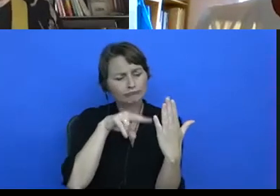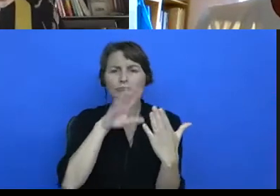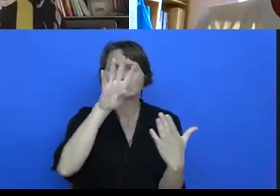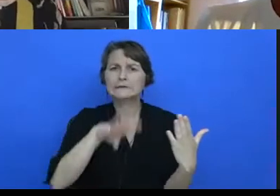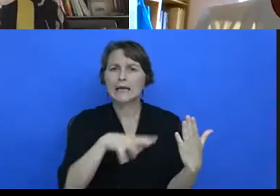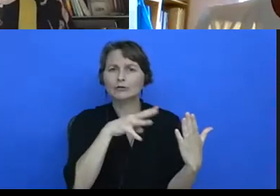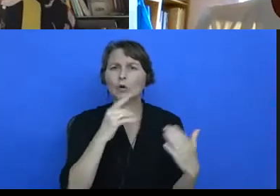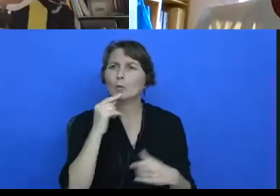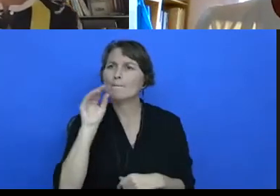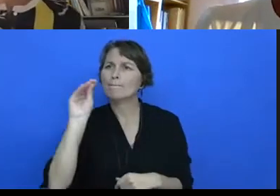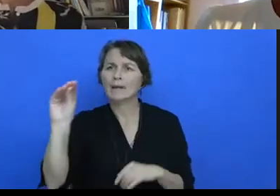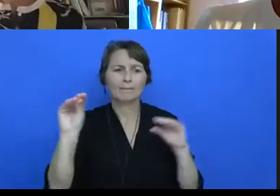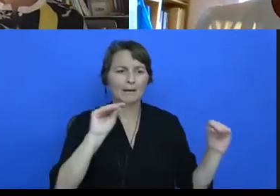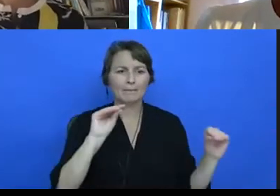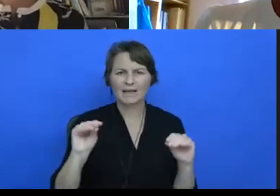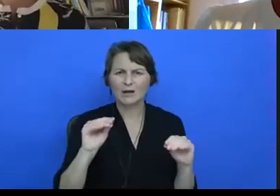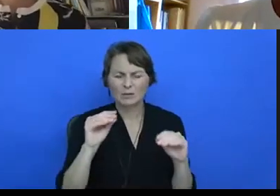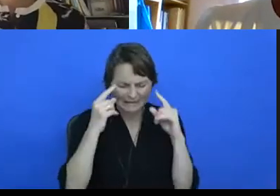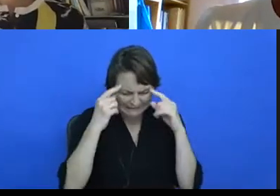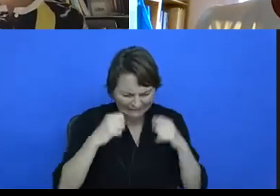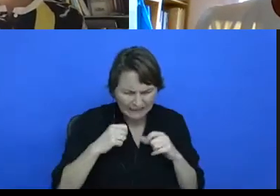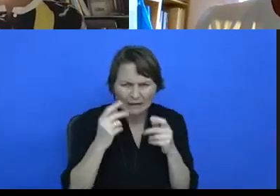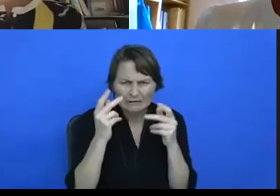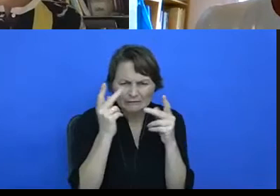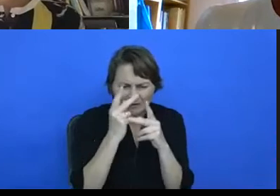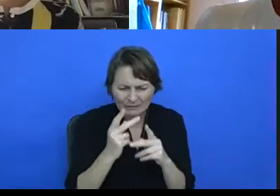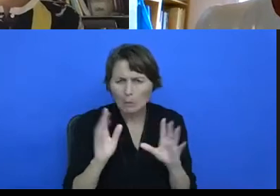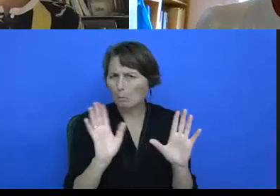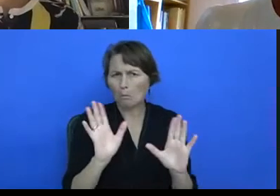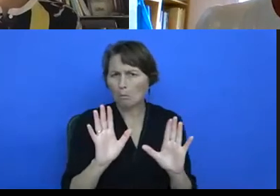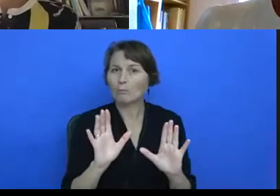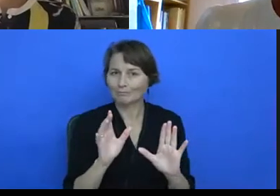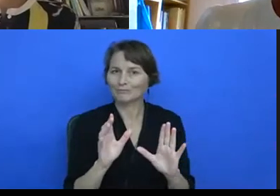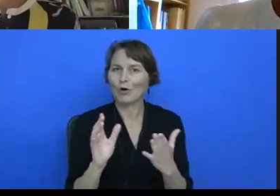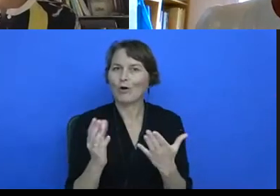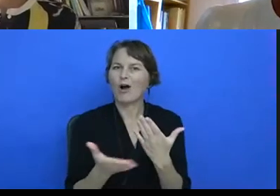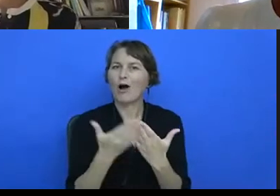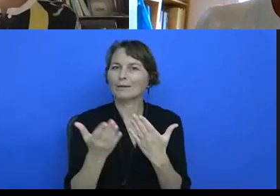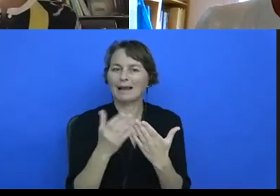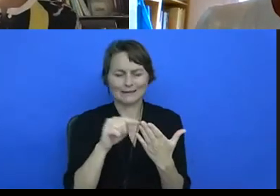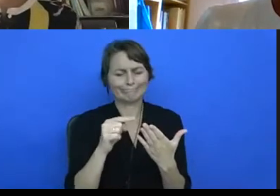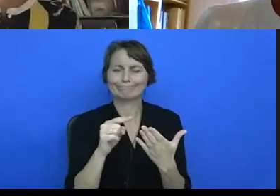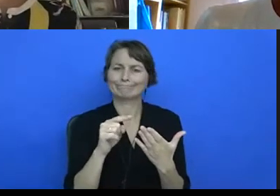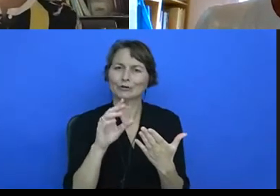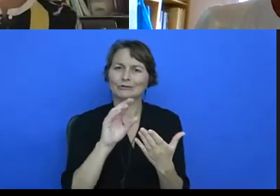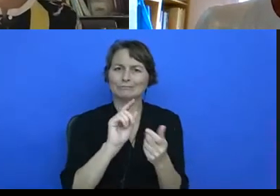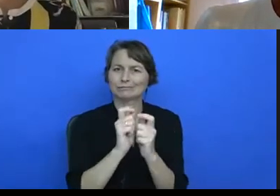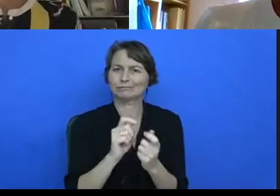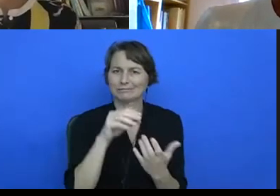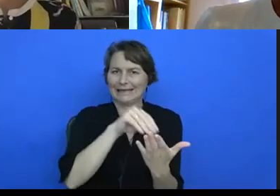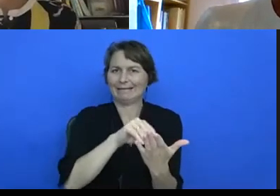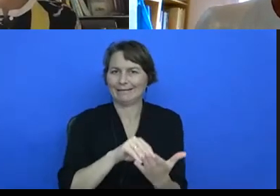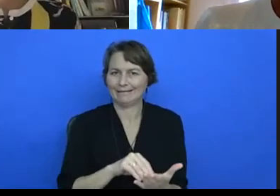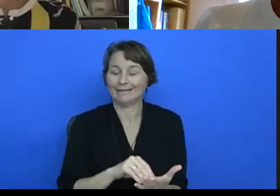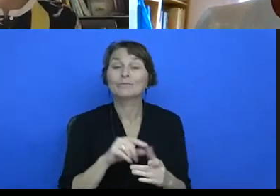to continuously translate the times. But yeah, because we're live, we would also have to adapt and make sure that the speakers